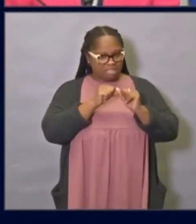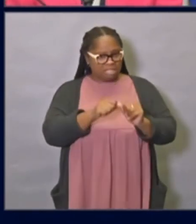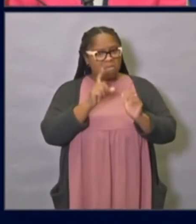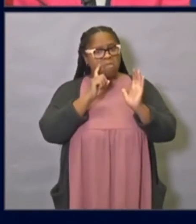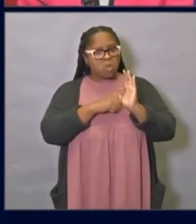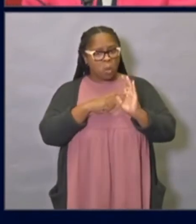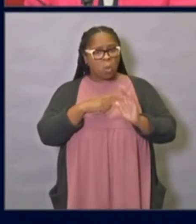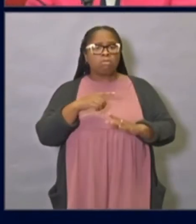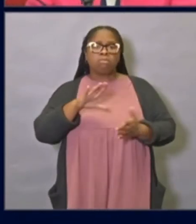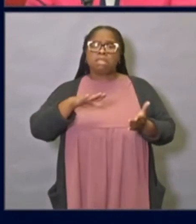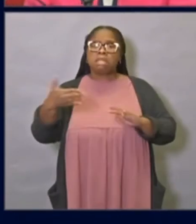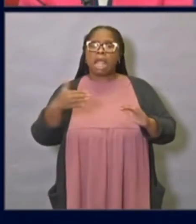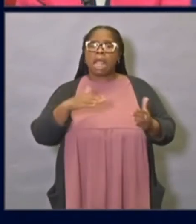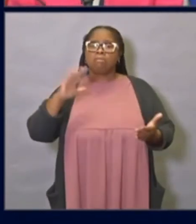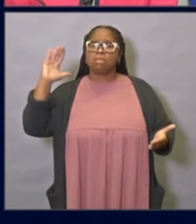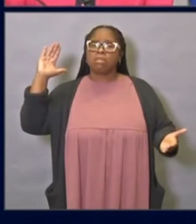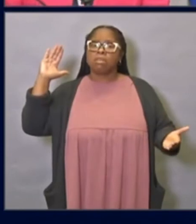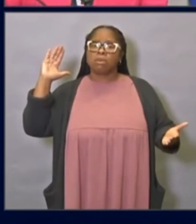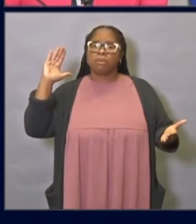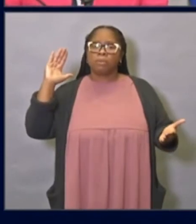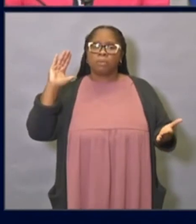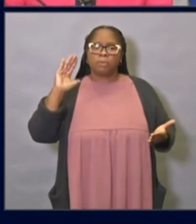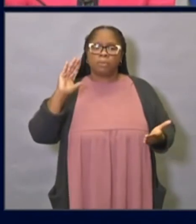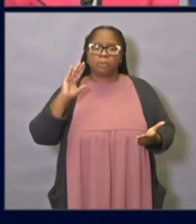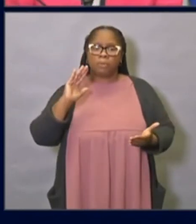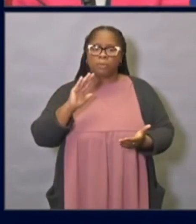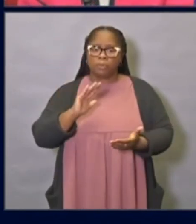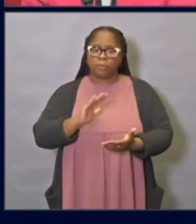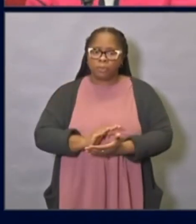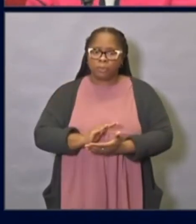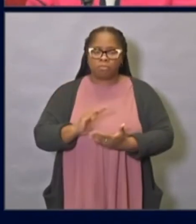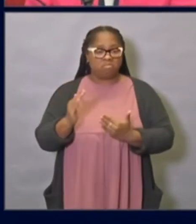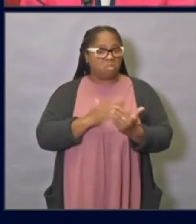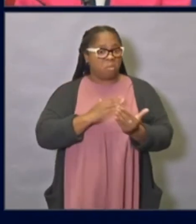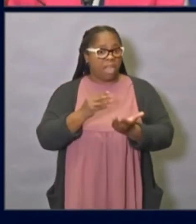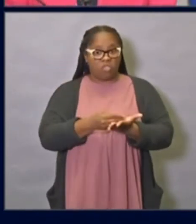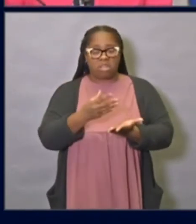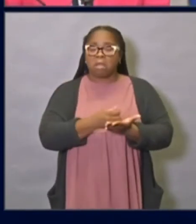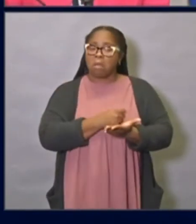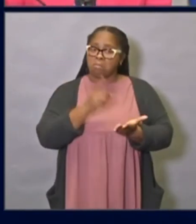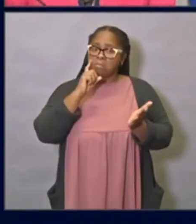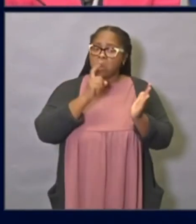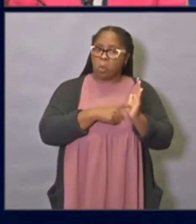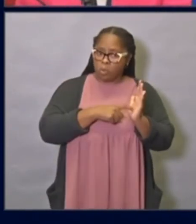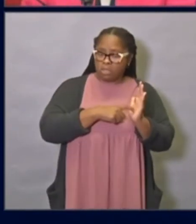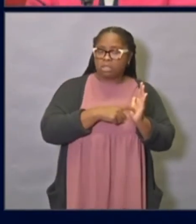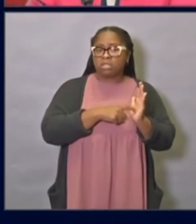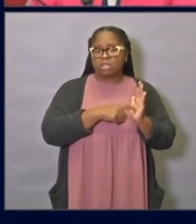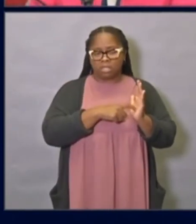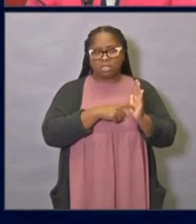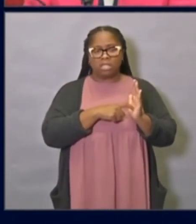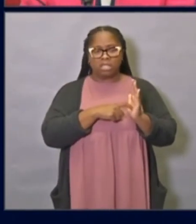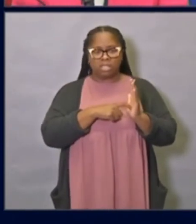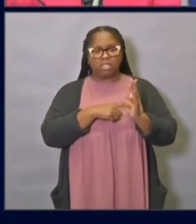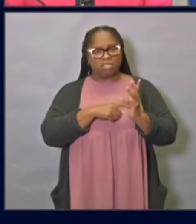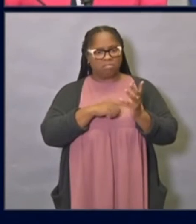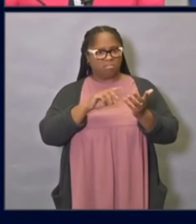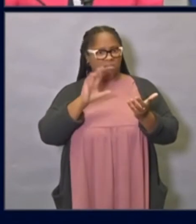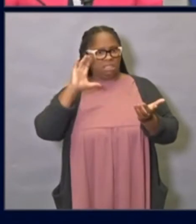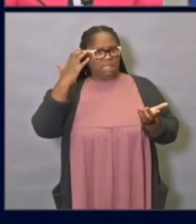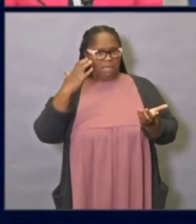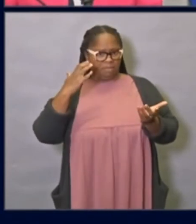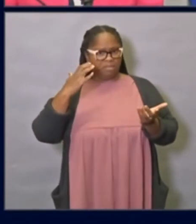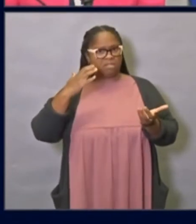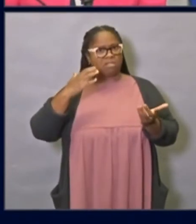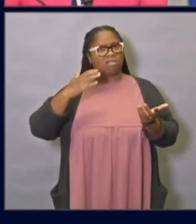downward trend of deaths across all income categories, and that also showed up as a closing slightly of the gap between